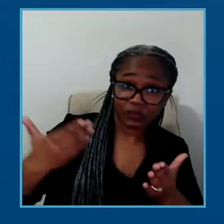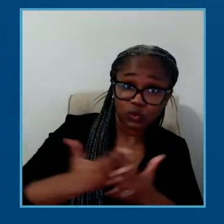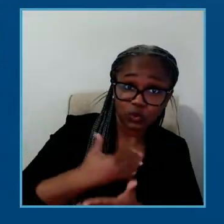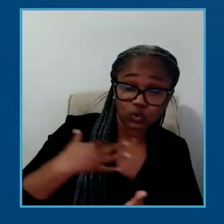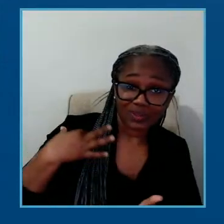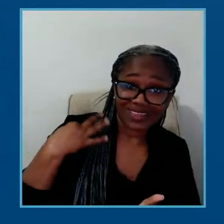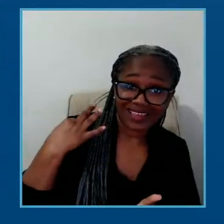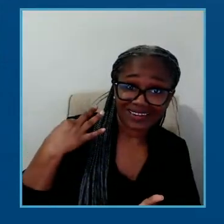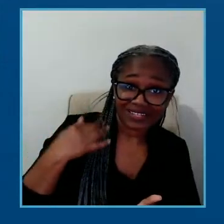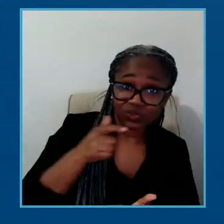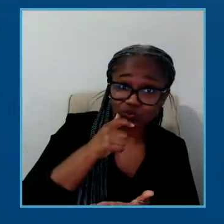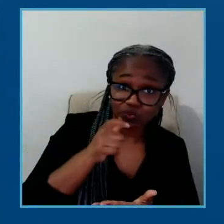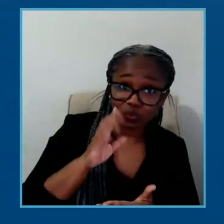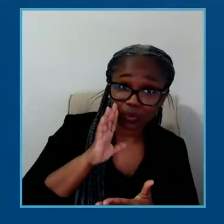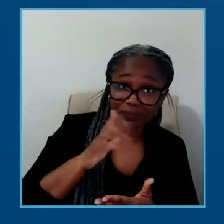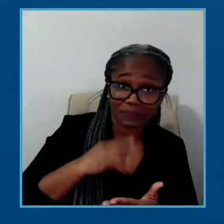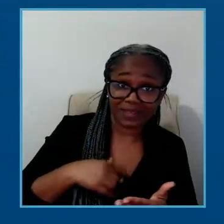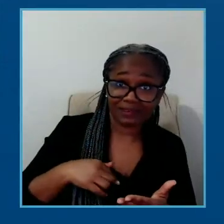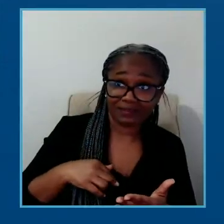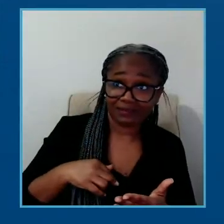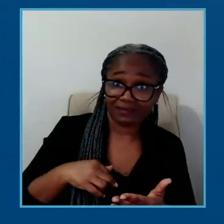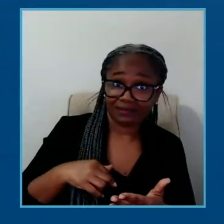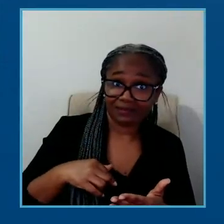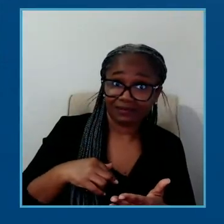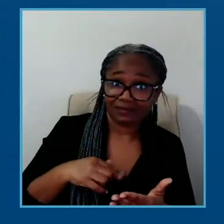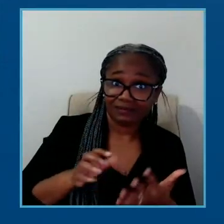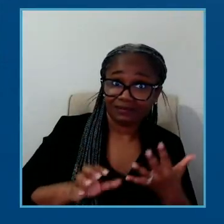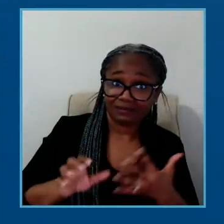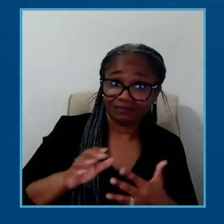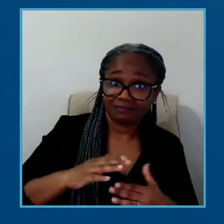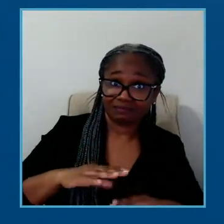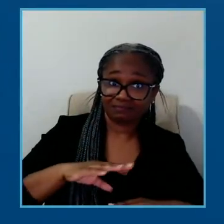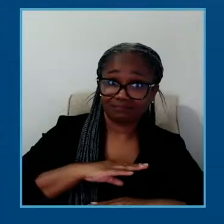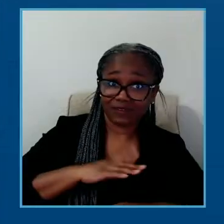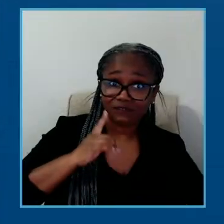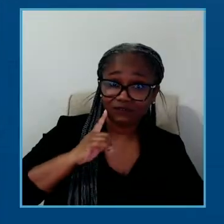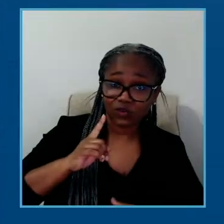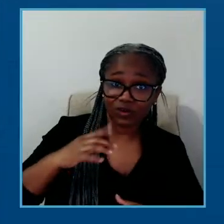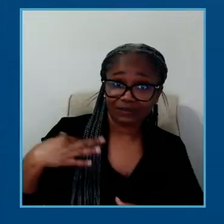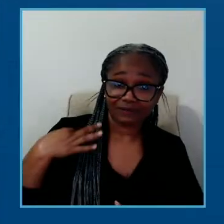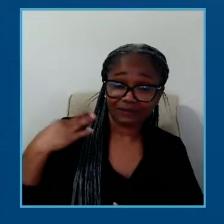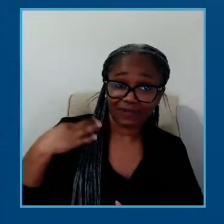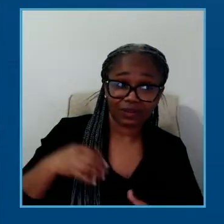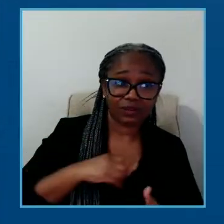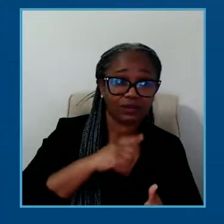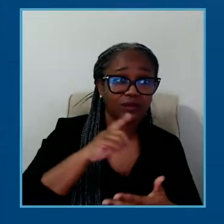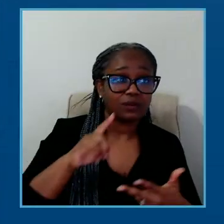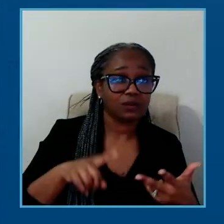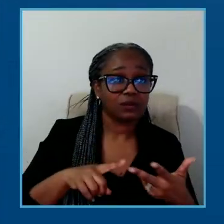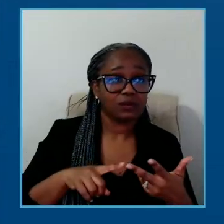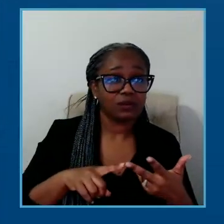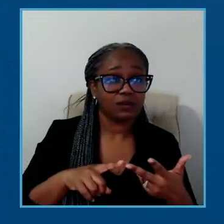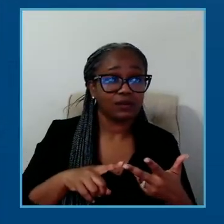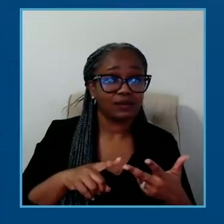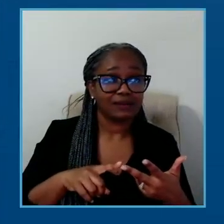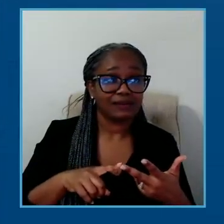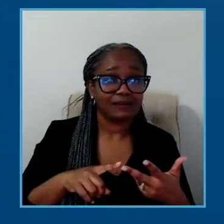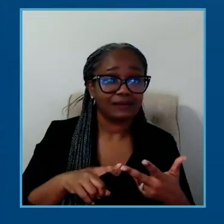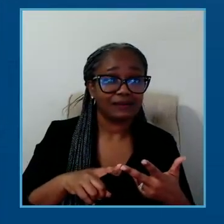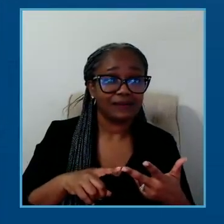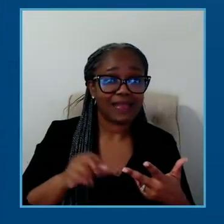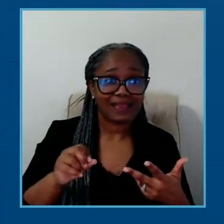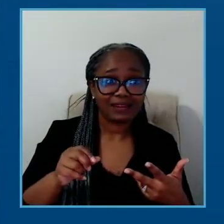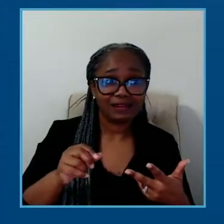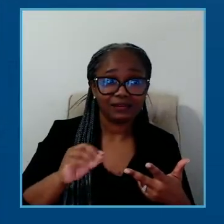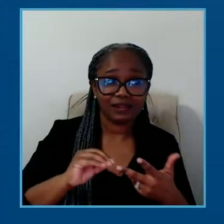And number 3, would you put in some sort of acceleration language akin to the fact